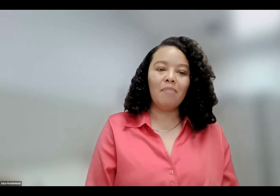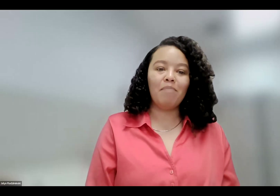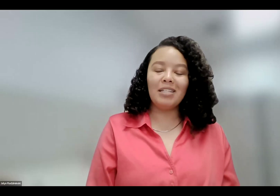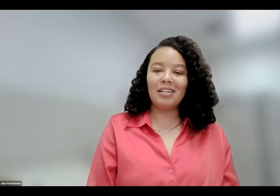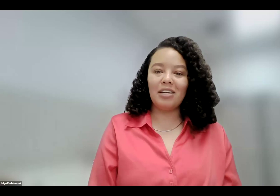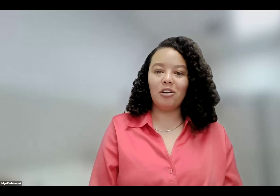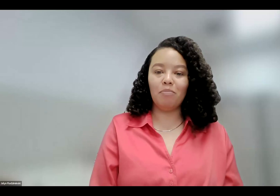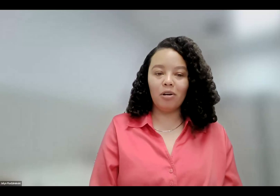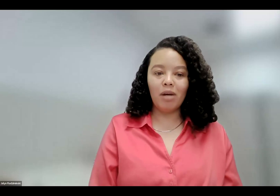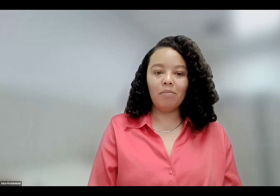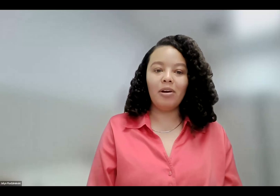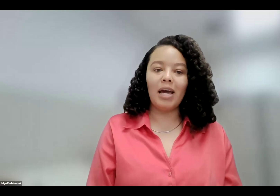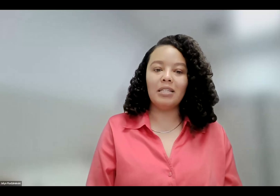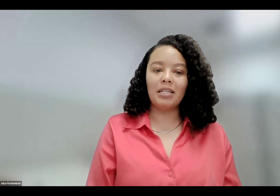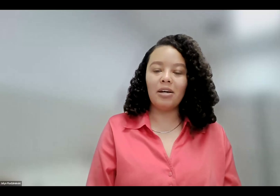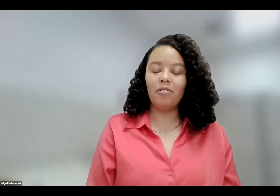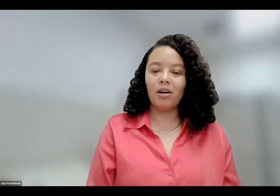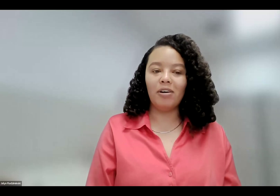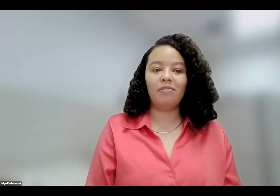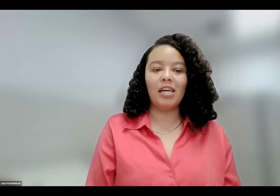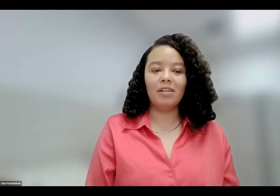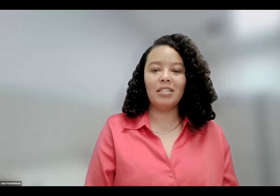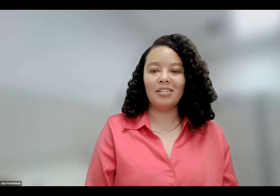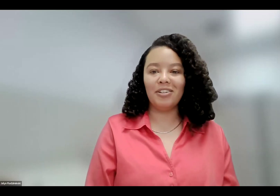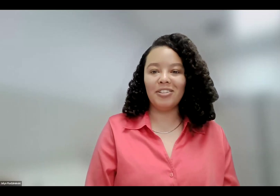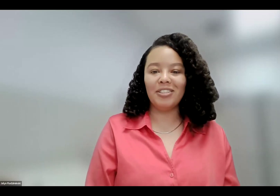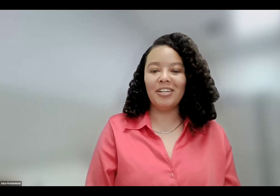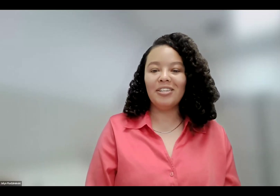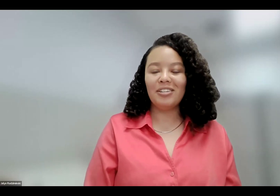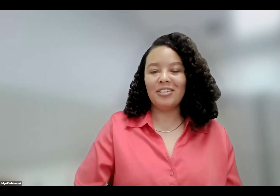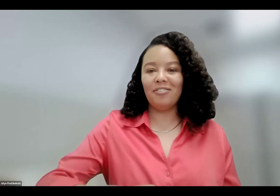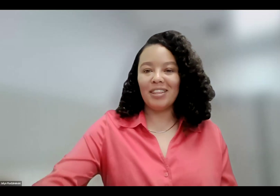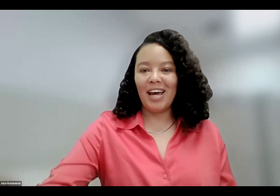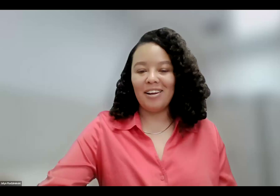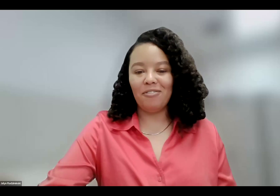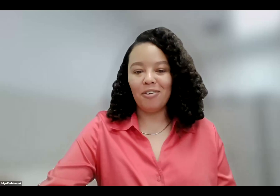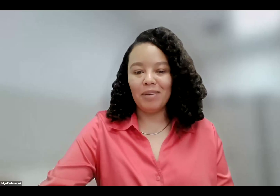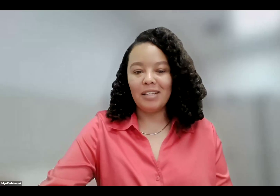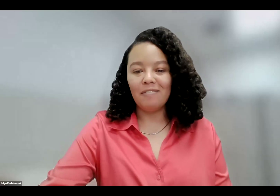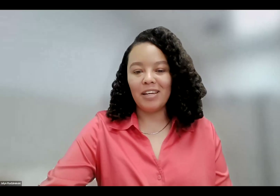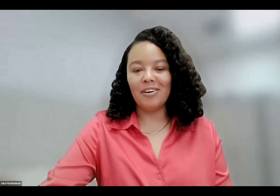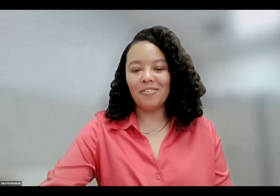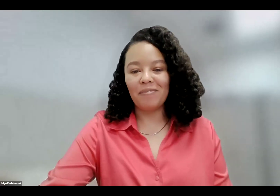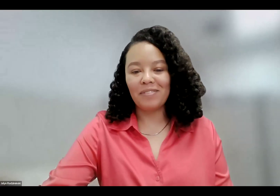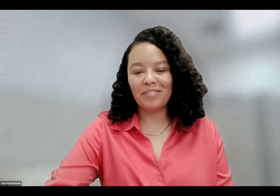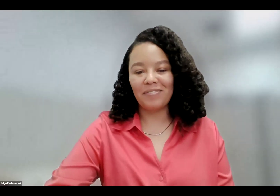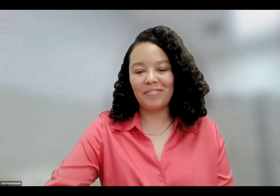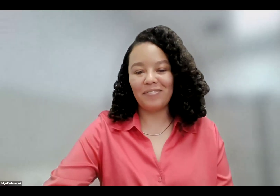Moore, Bazelon Center board member and COO of Kiva Centers. So with that, we'll play the